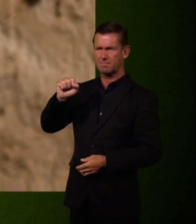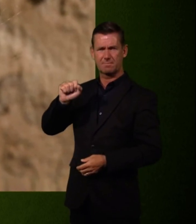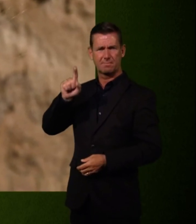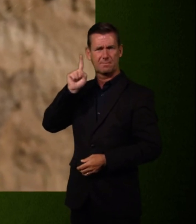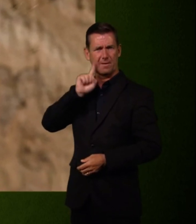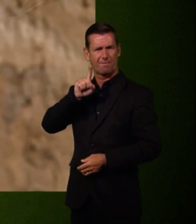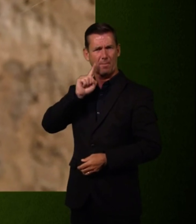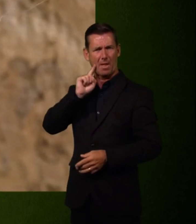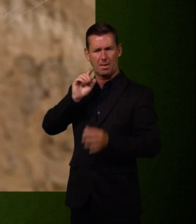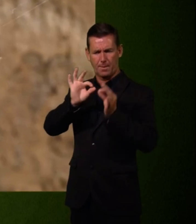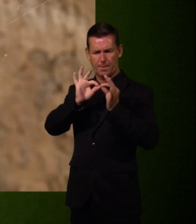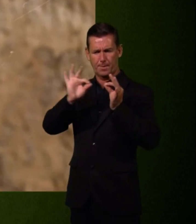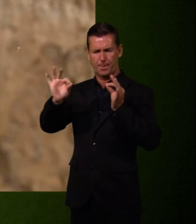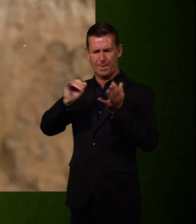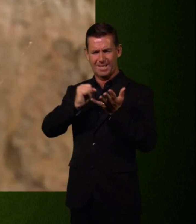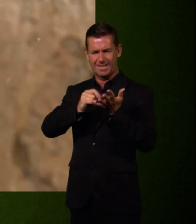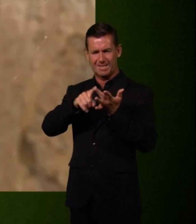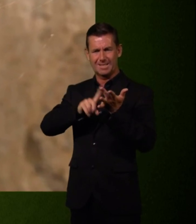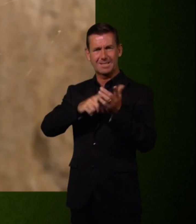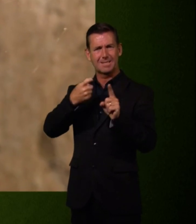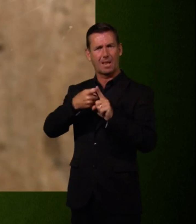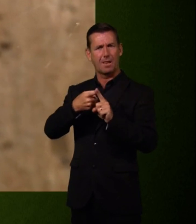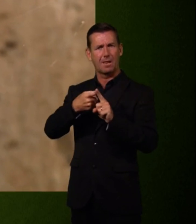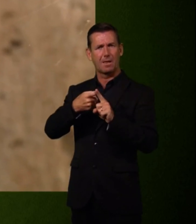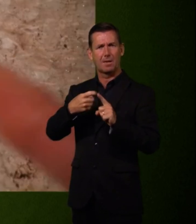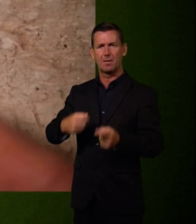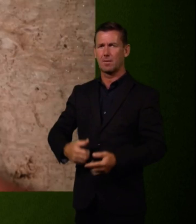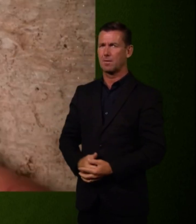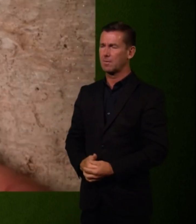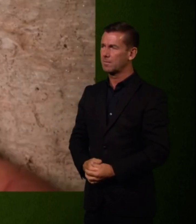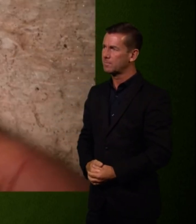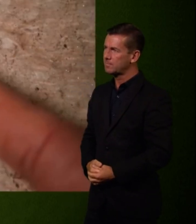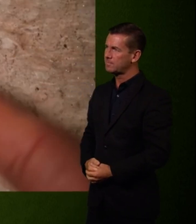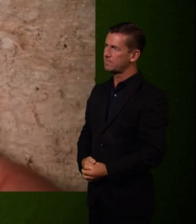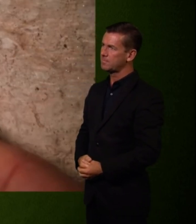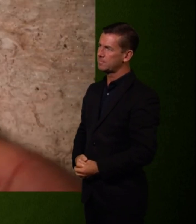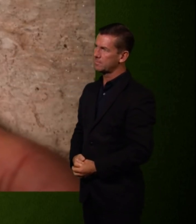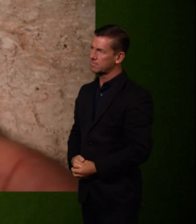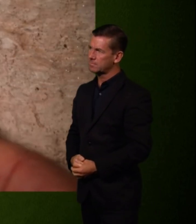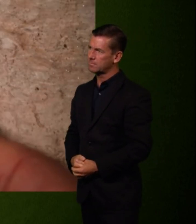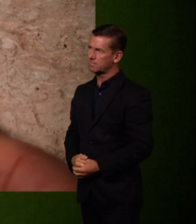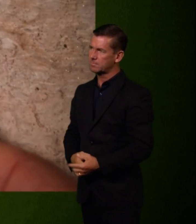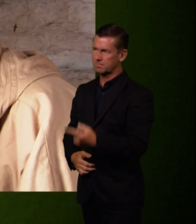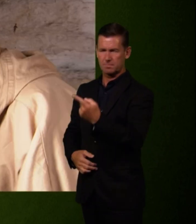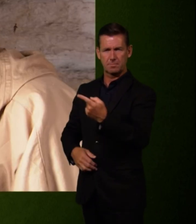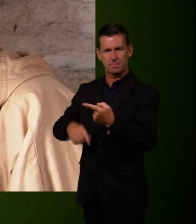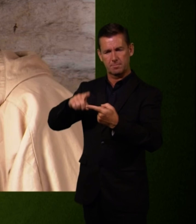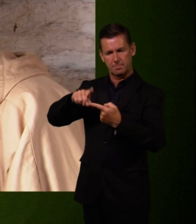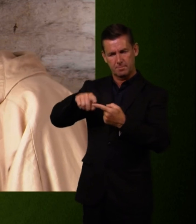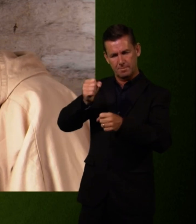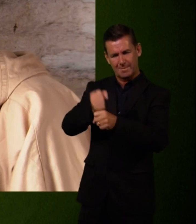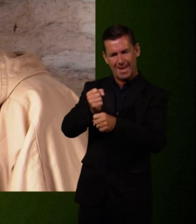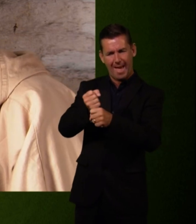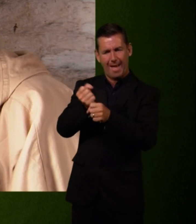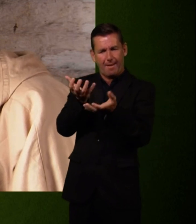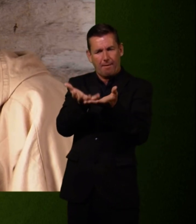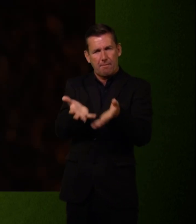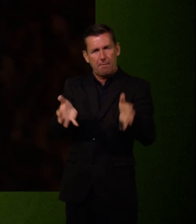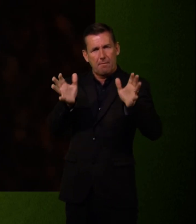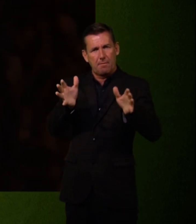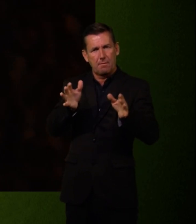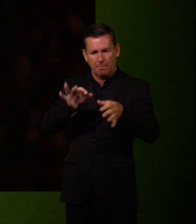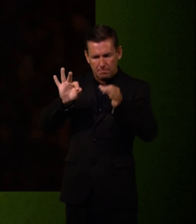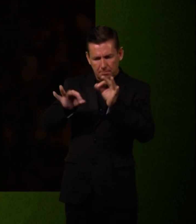silk for a more tender purpose. Now this is an egg sac, and it's made out of woven